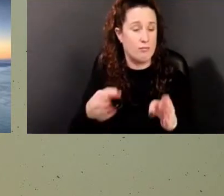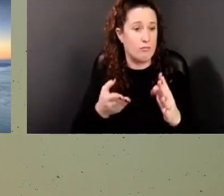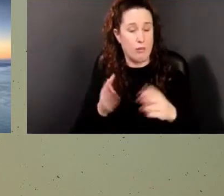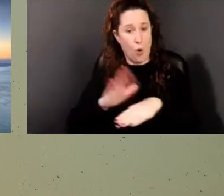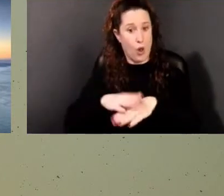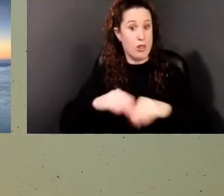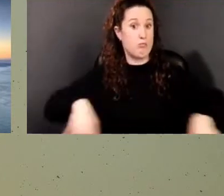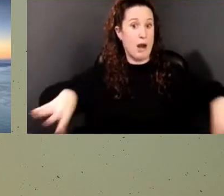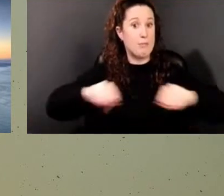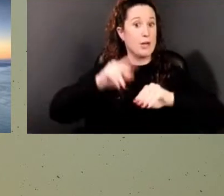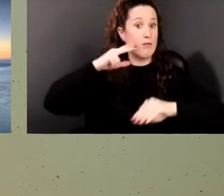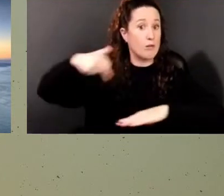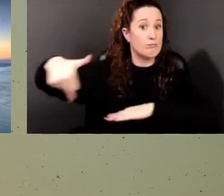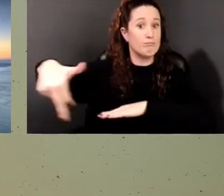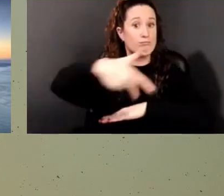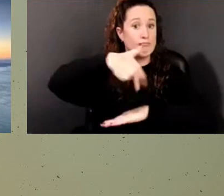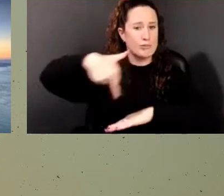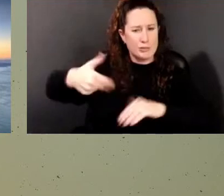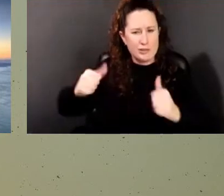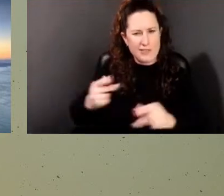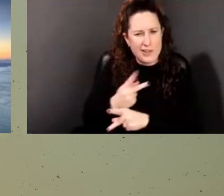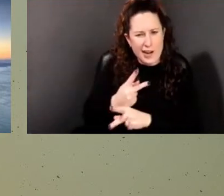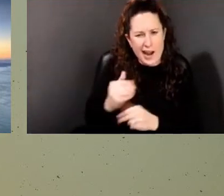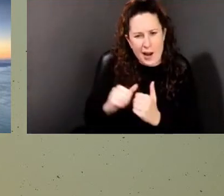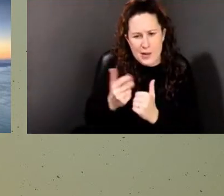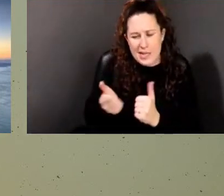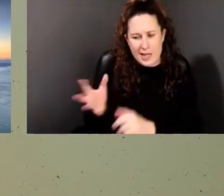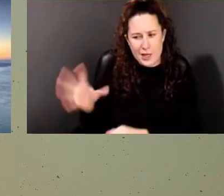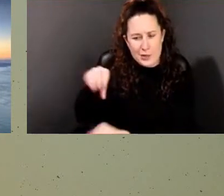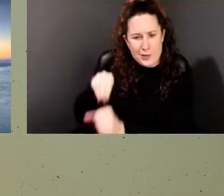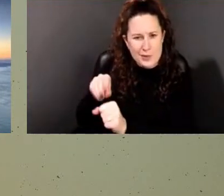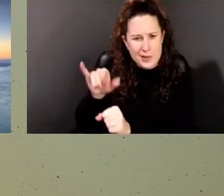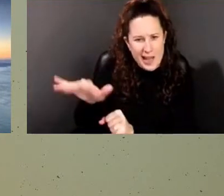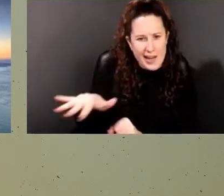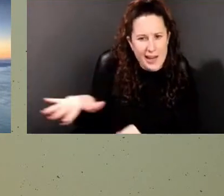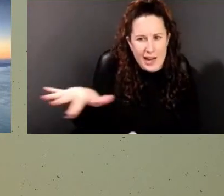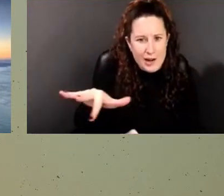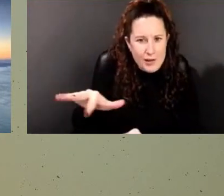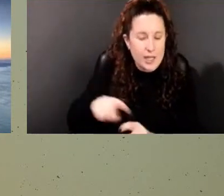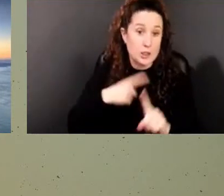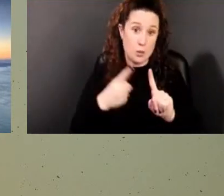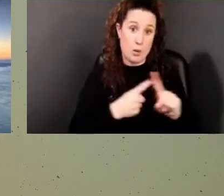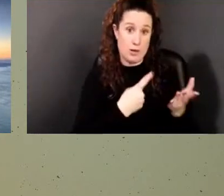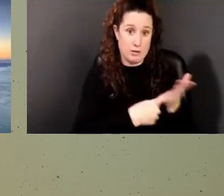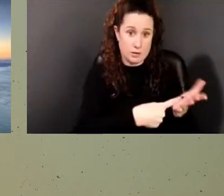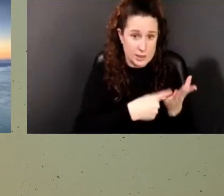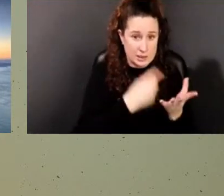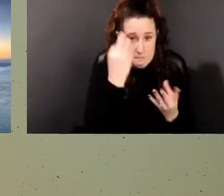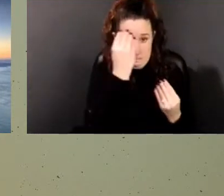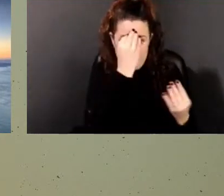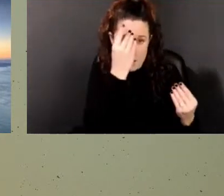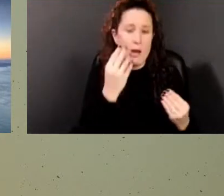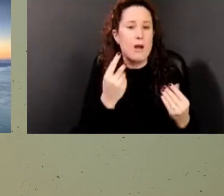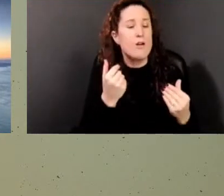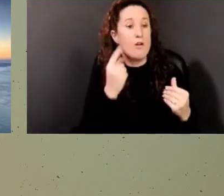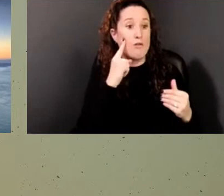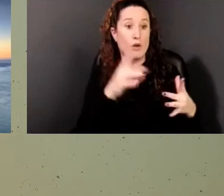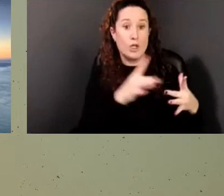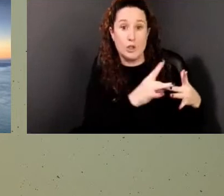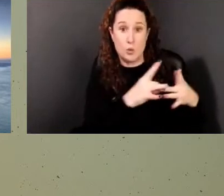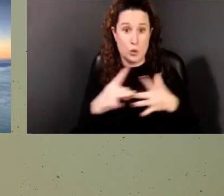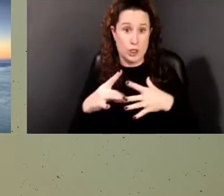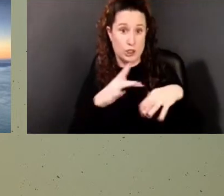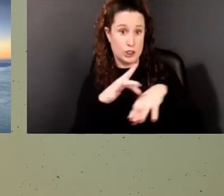can incorporate everything to make it as whole as possible when we're discussing and giving guided tours of the